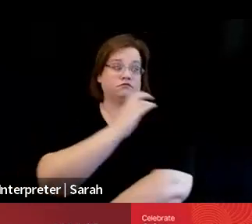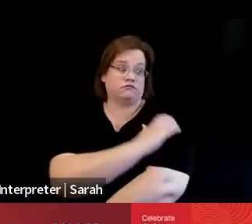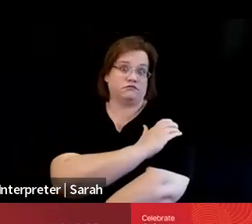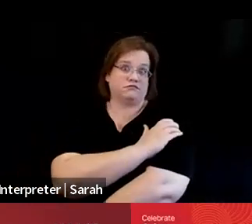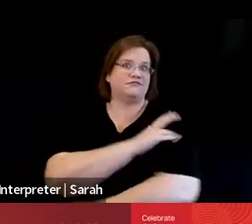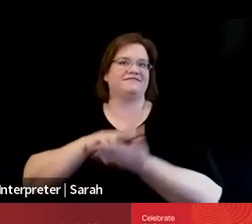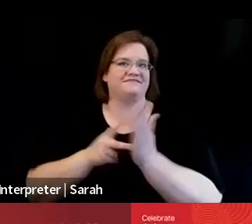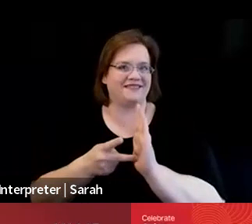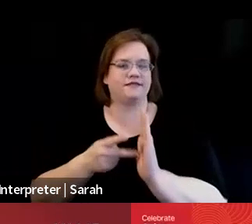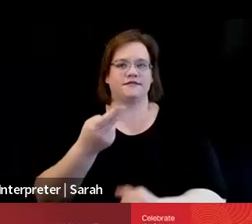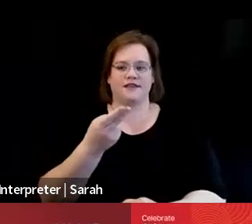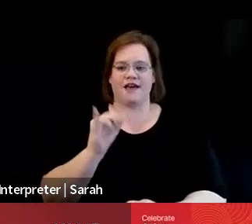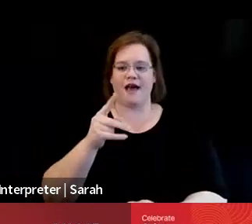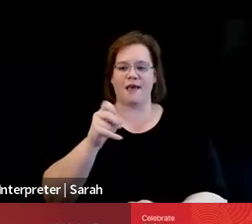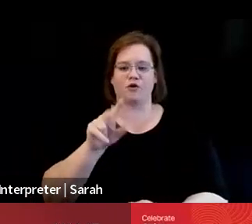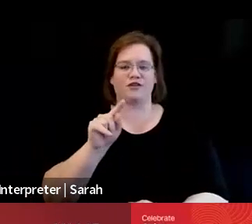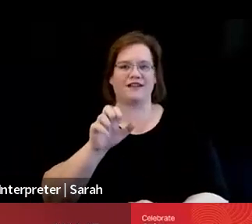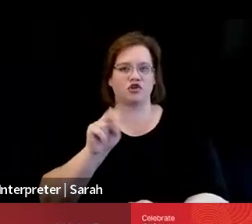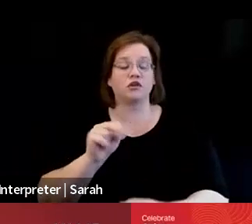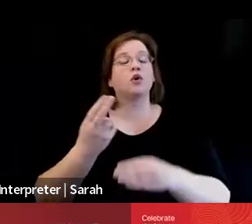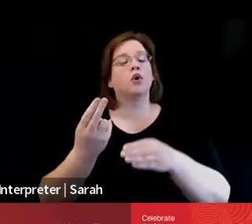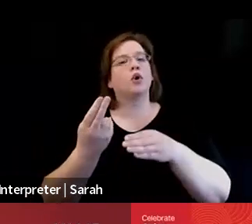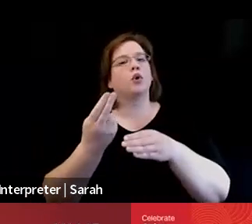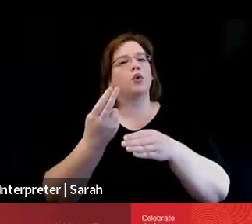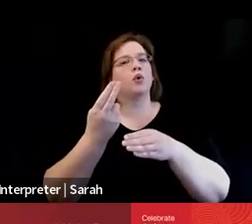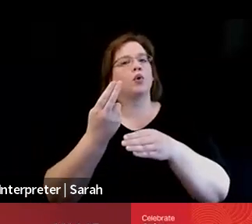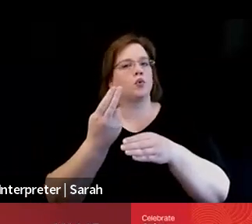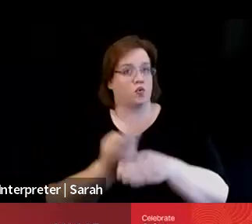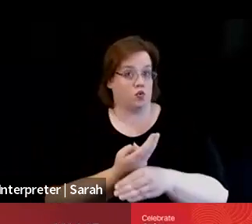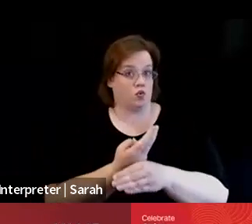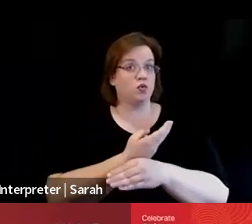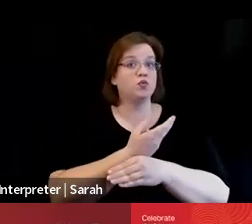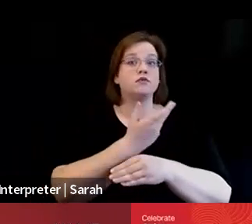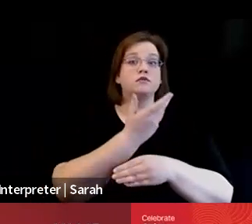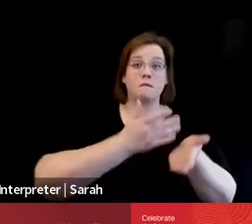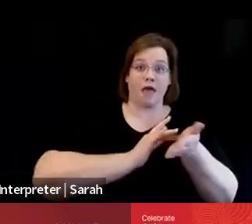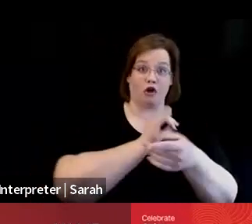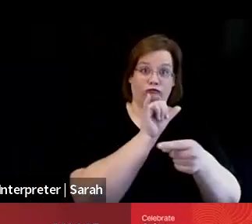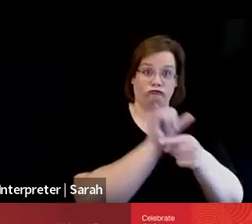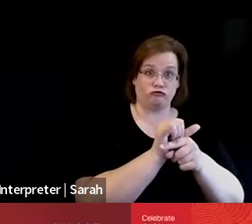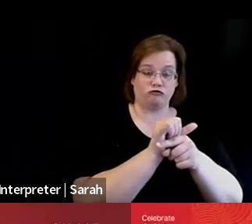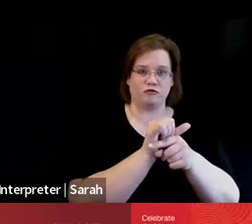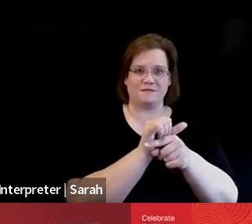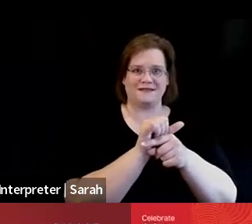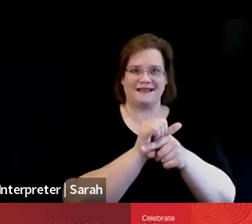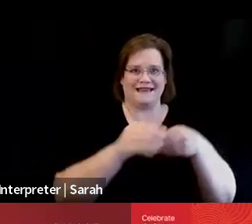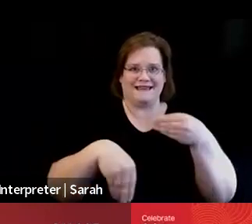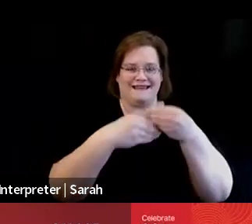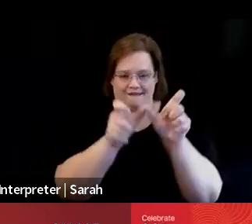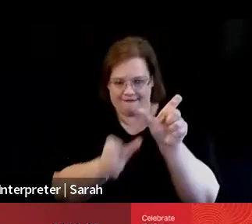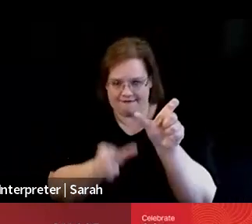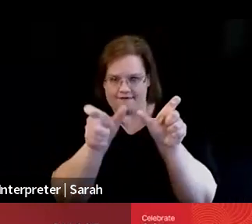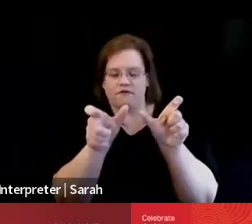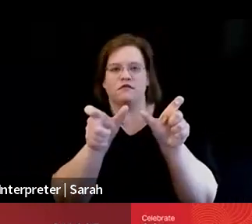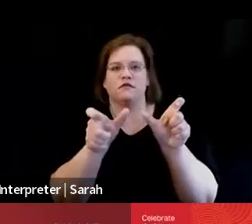the technical terms, we need to provide a plain language explanation of what those things mean. And there's been such a lot